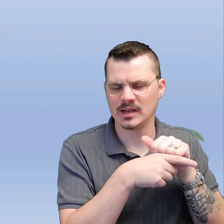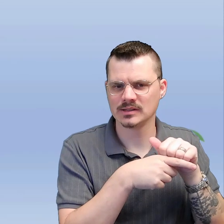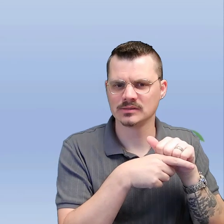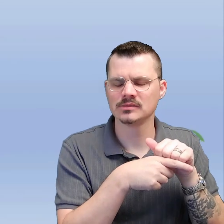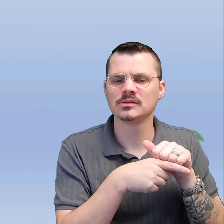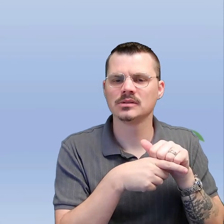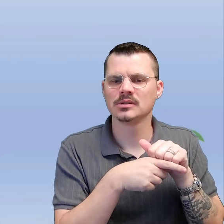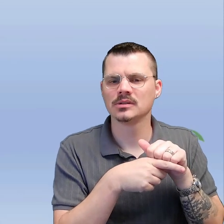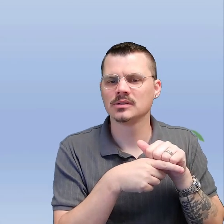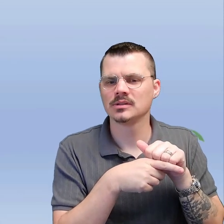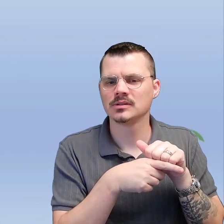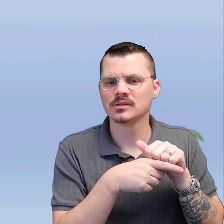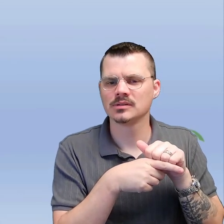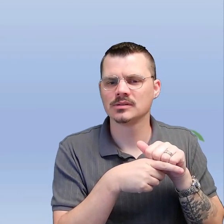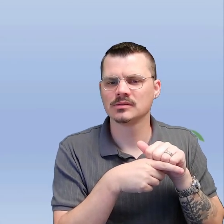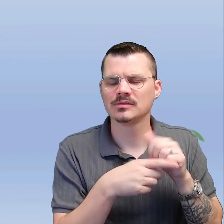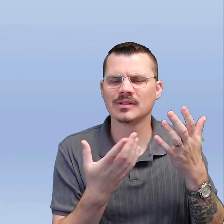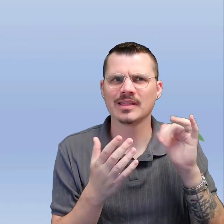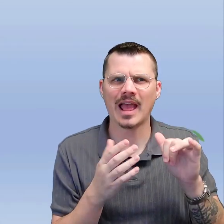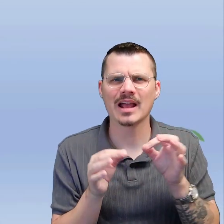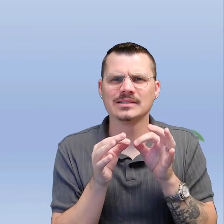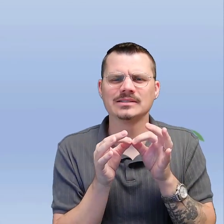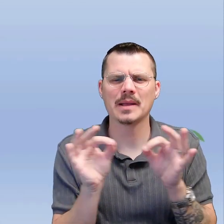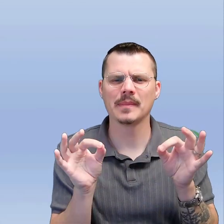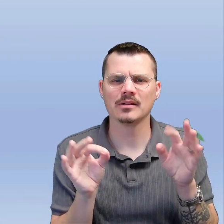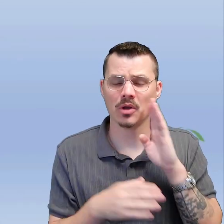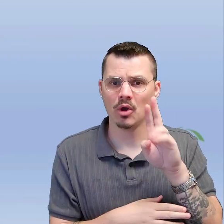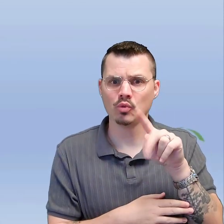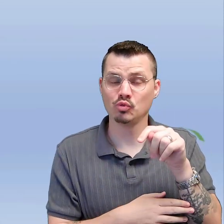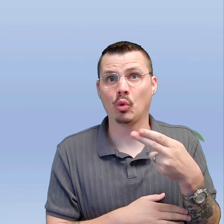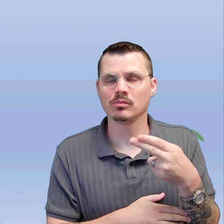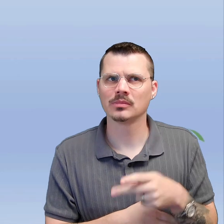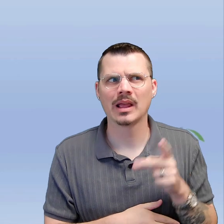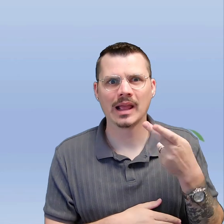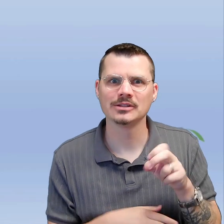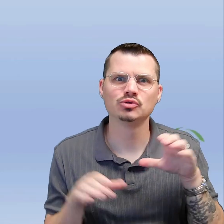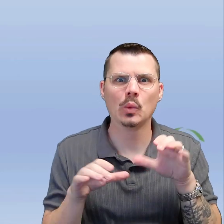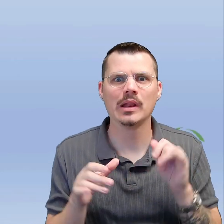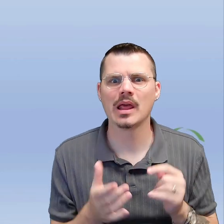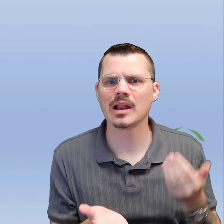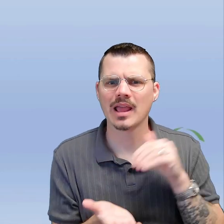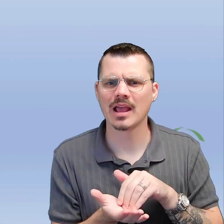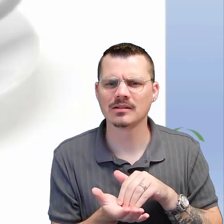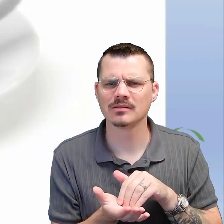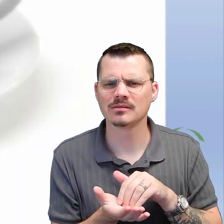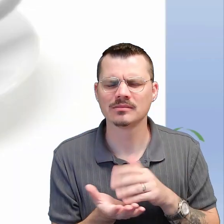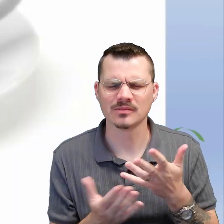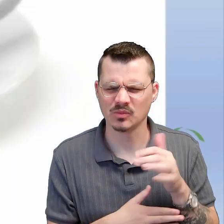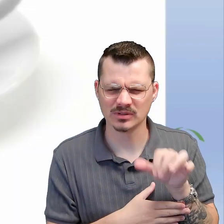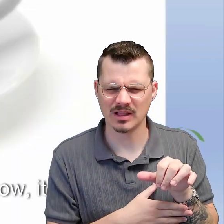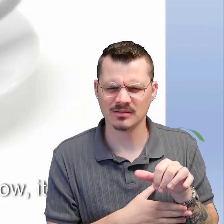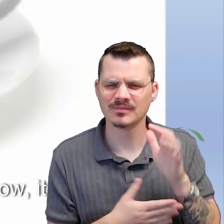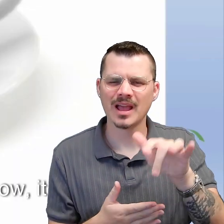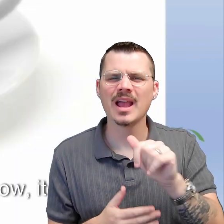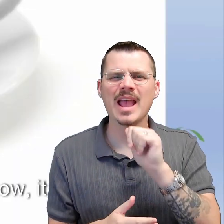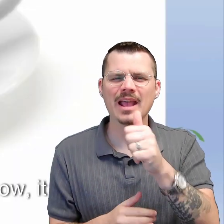seminars, the statement of Ruth, he's doing it again. Well, what's that?